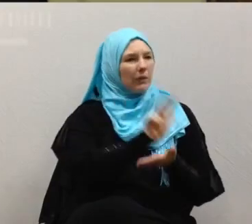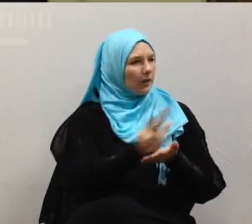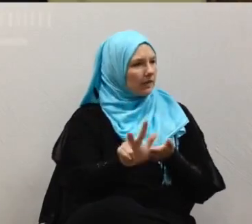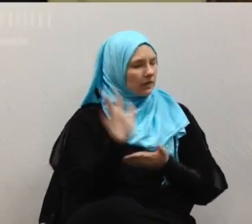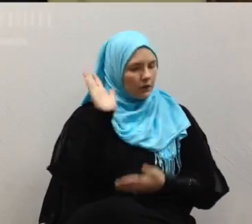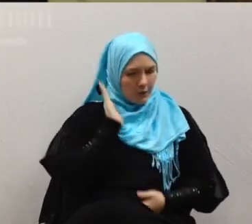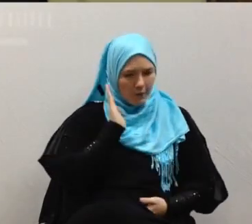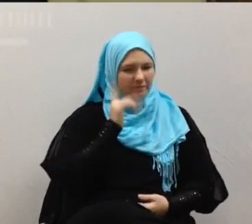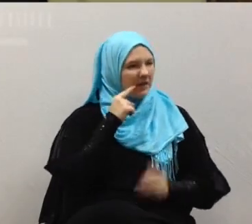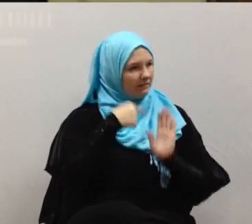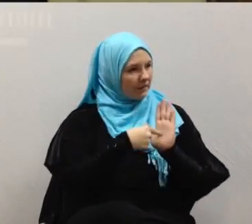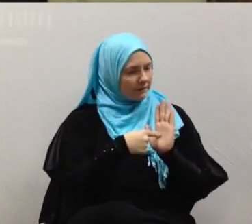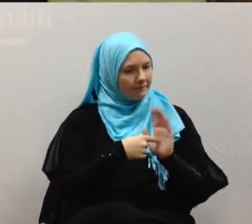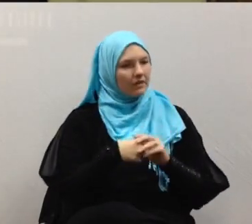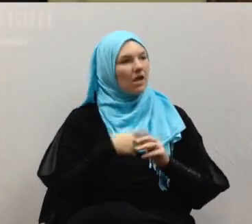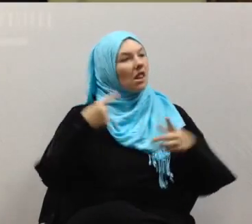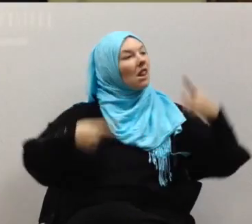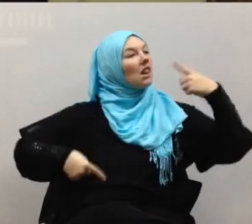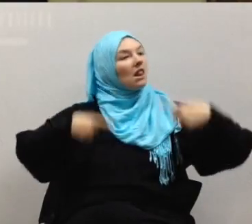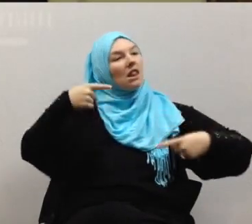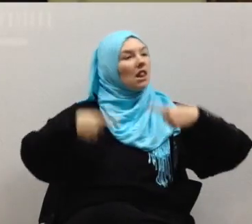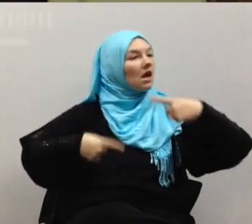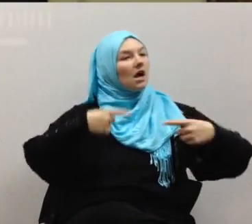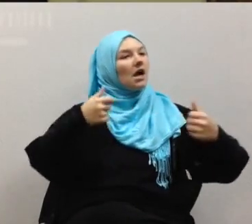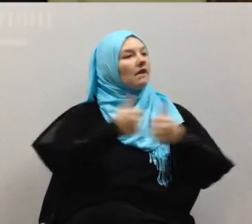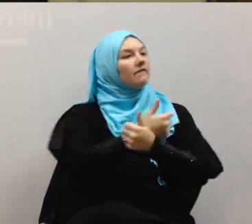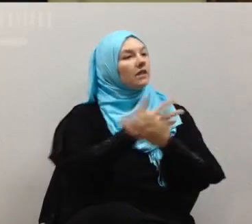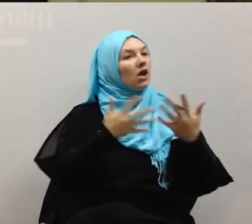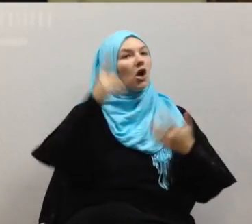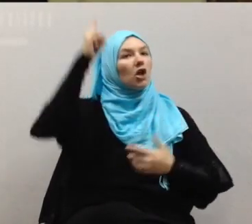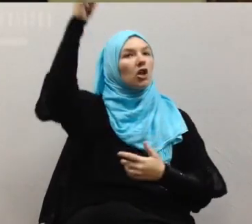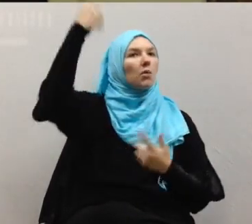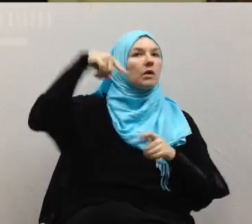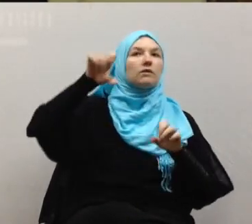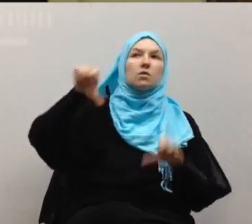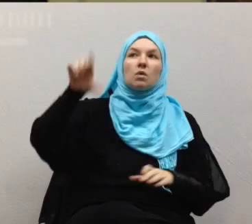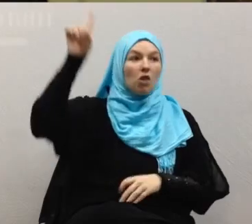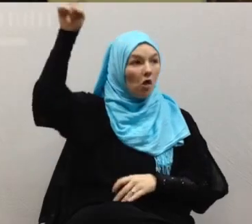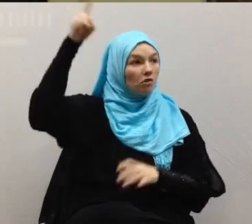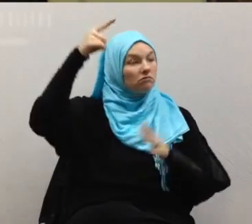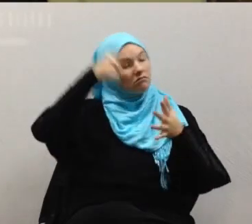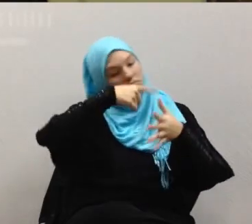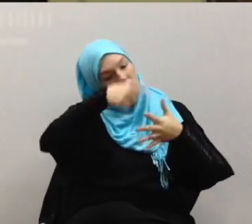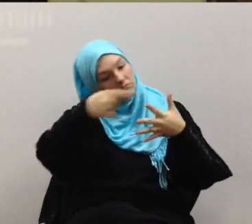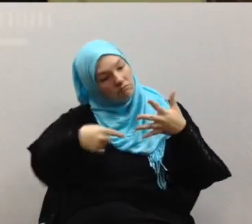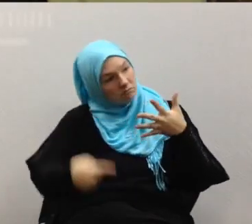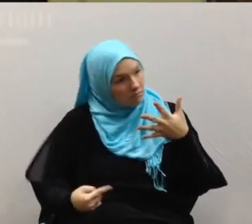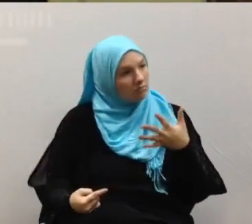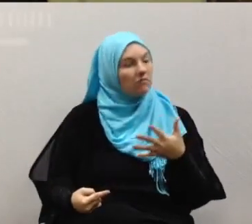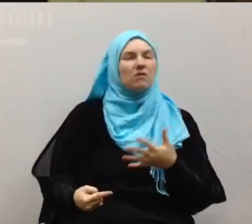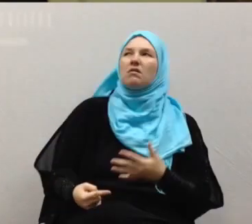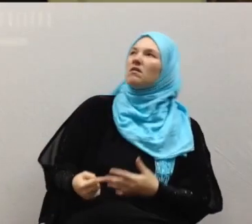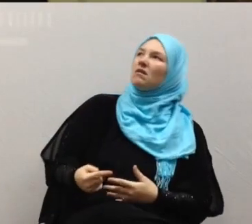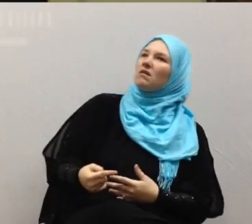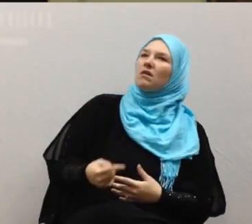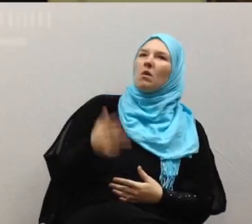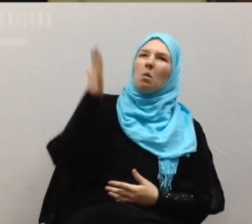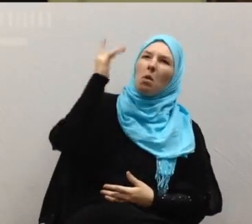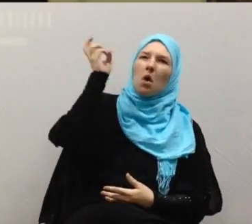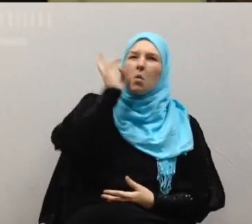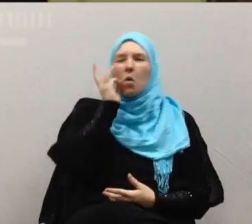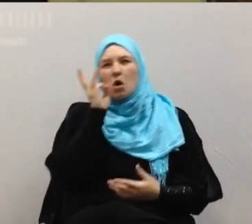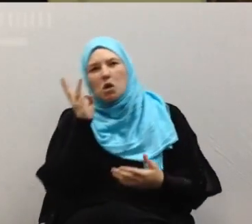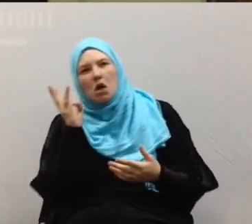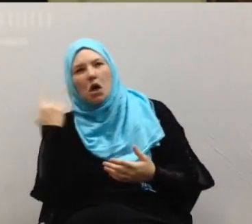who was fighting against everything that Allah said we need to do, discussing why wine is haram, why pork